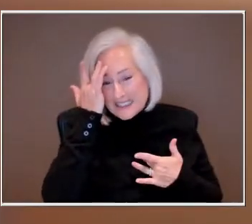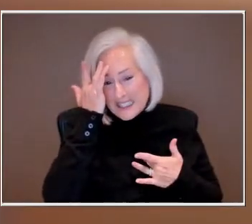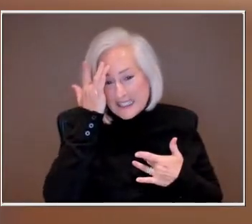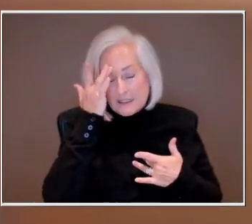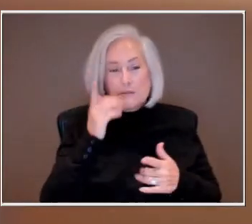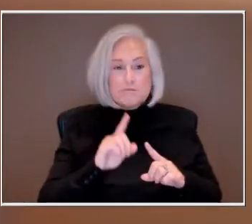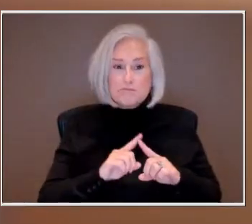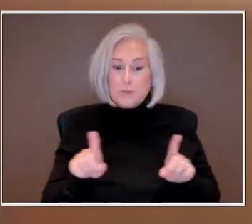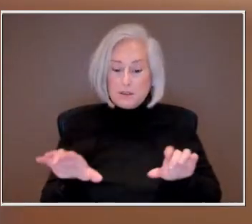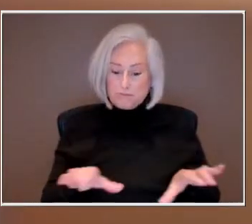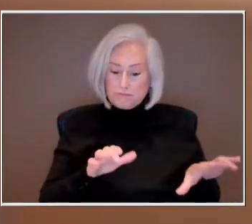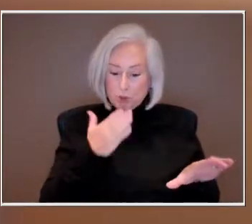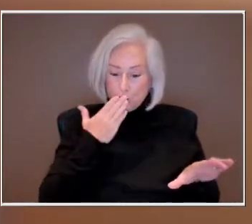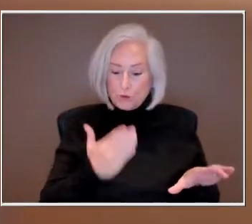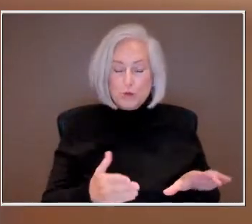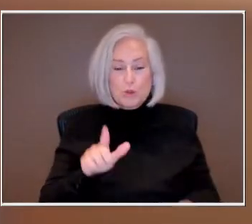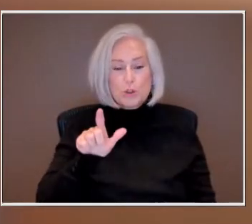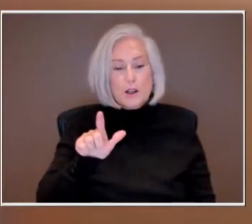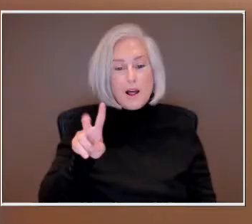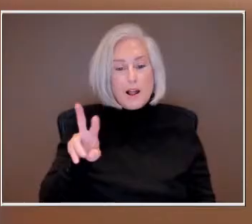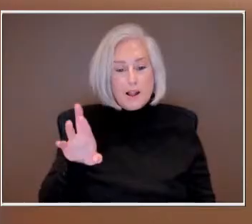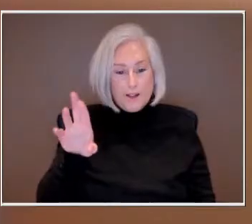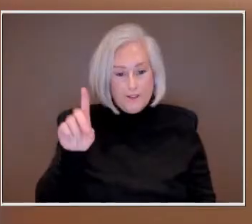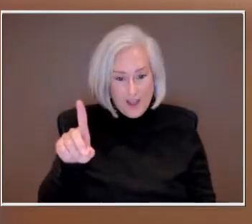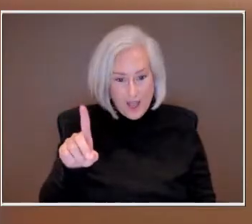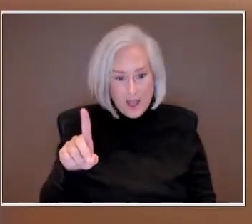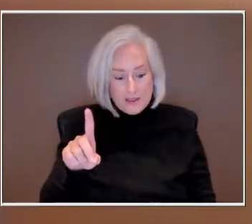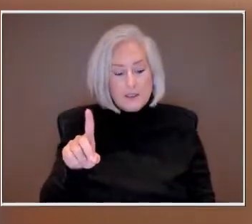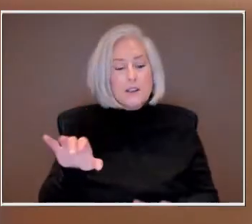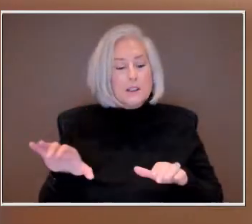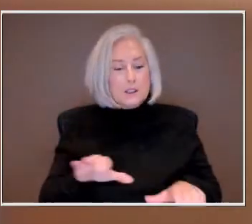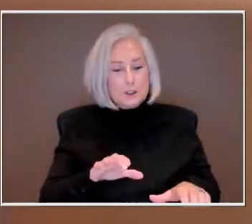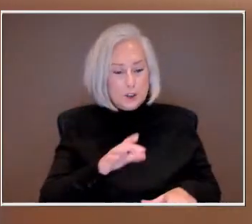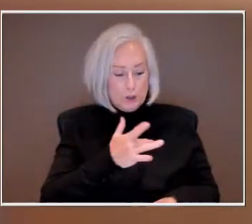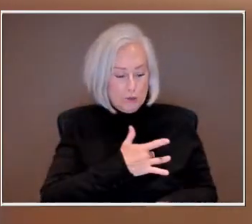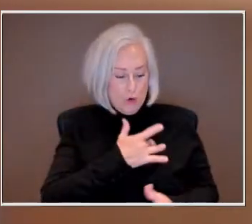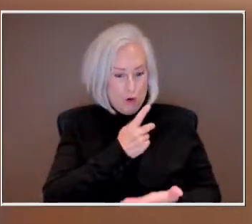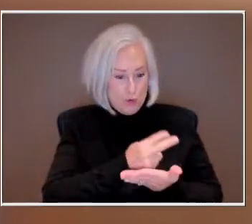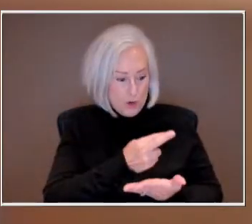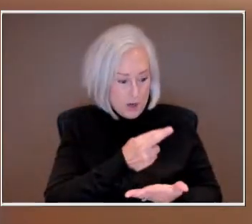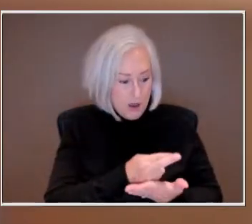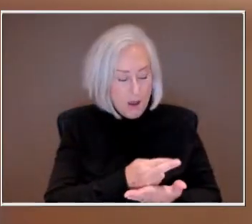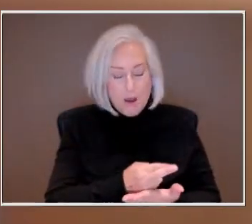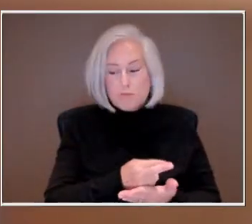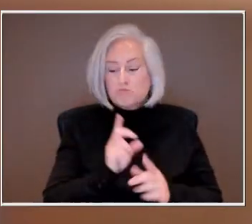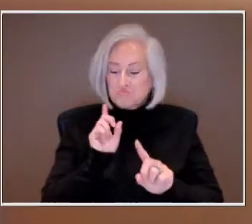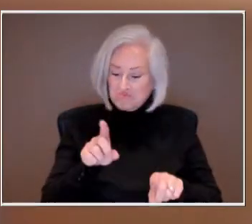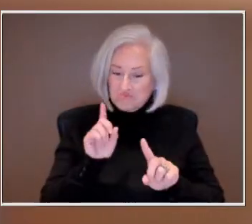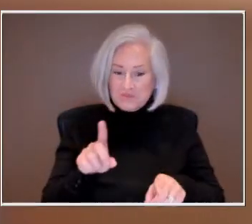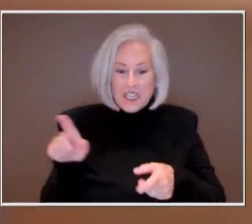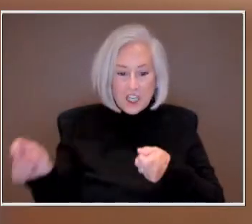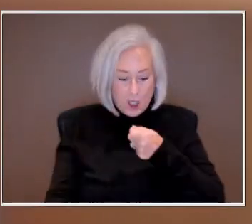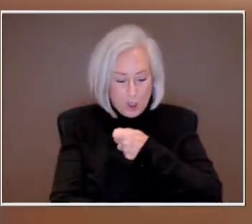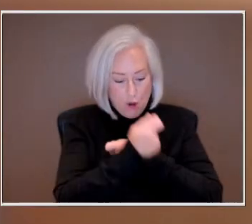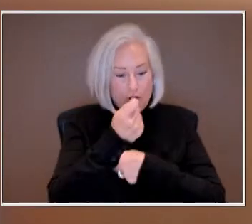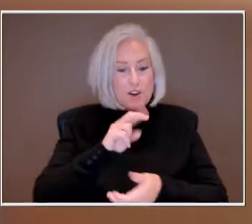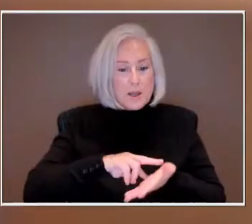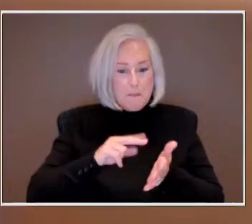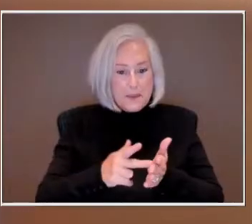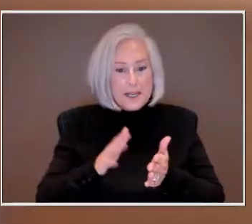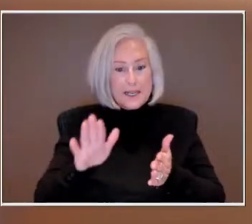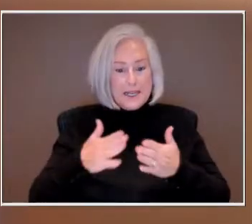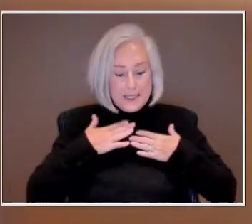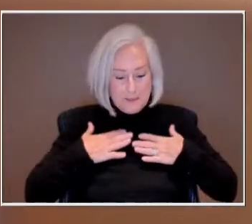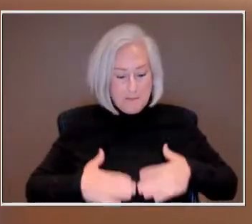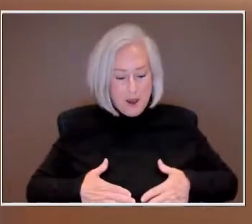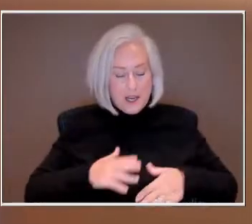with the LVAD. He was able to exercise in cardiac rehab and play golf. And so basically his whole body was able to get normalized blood